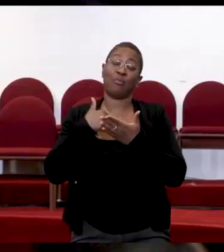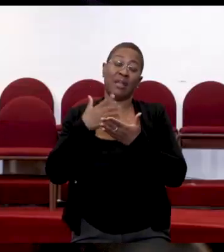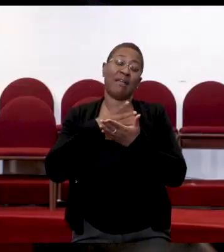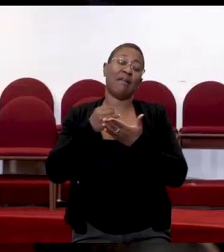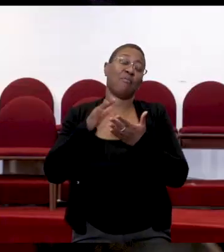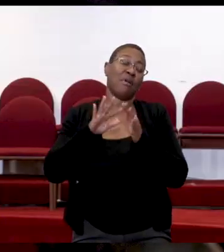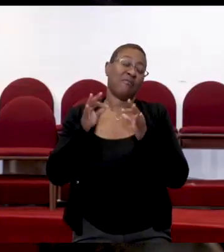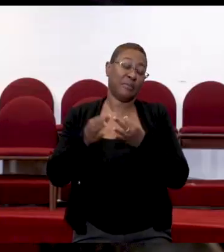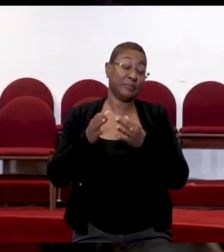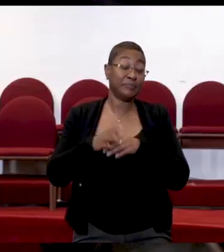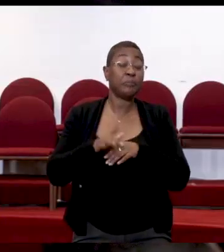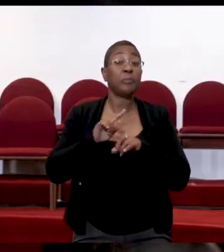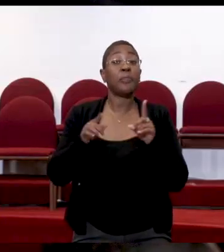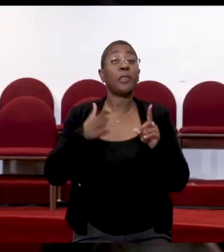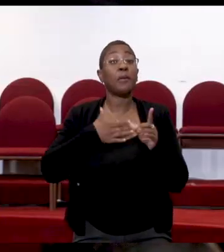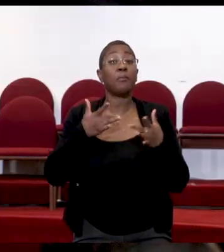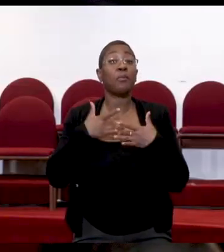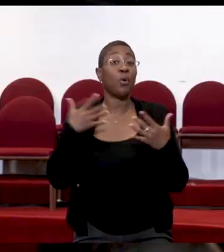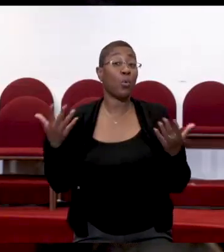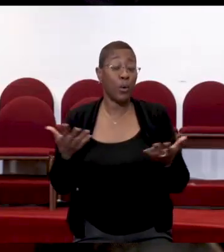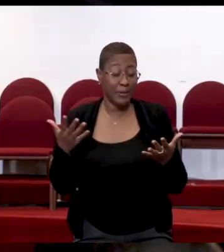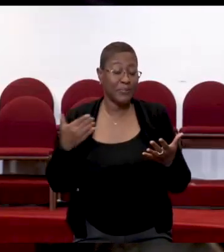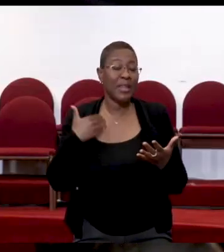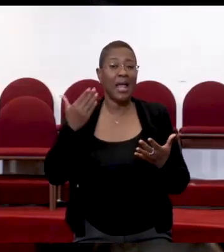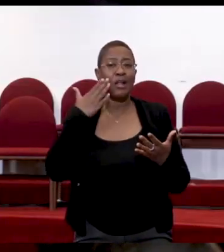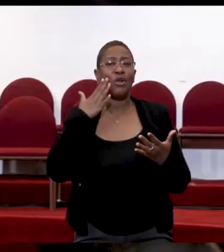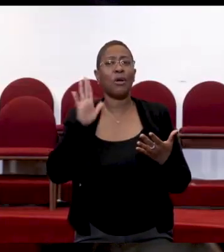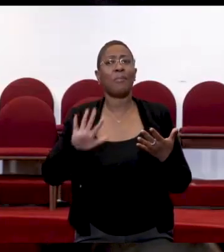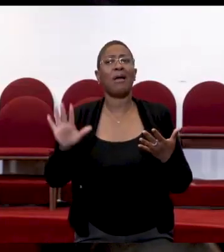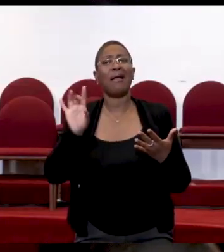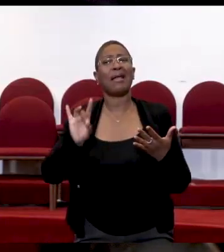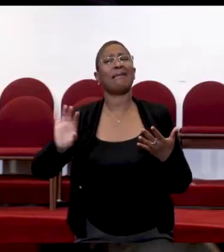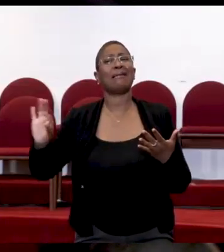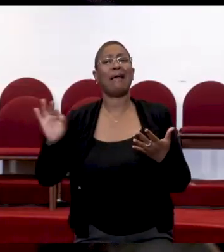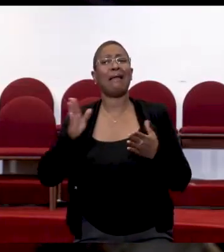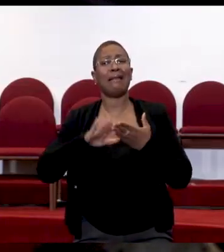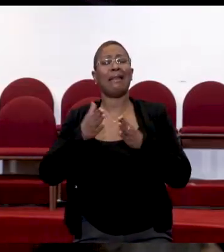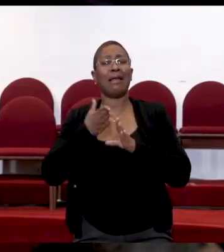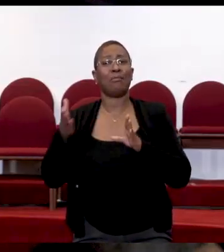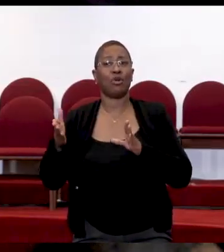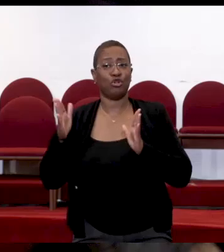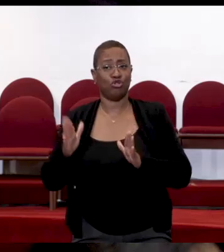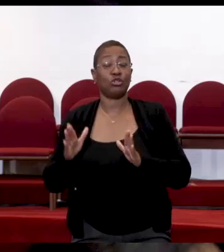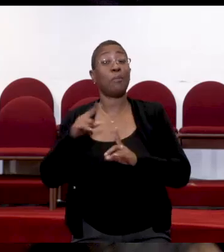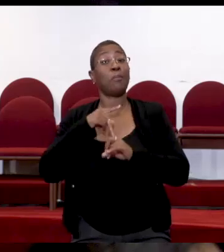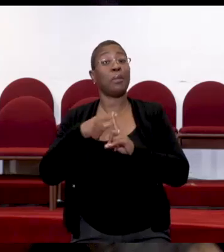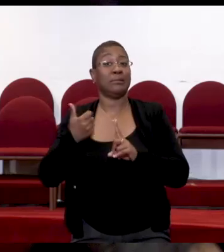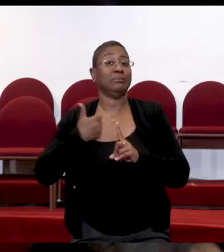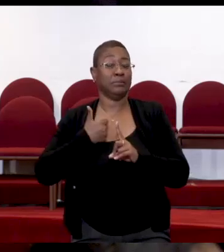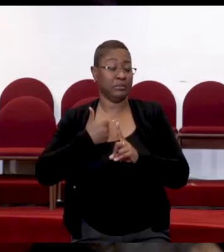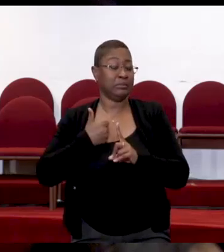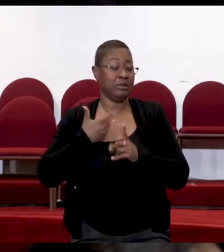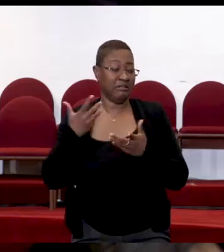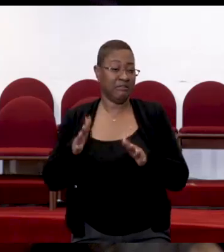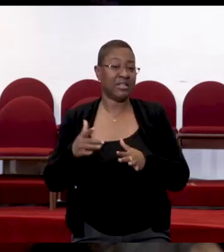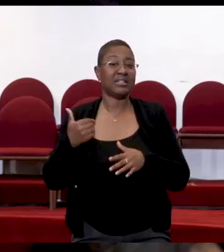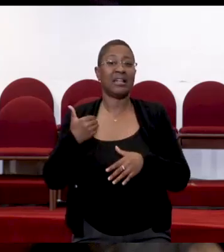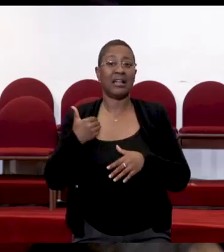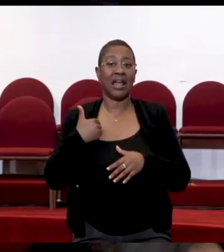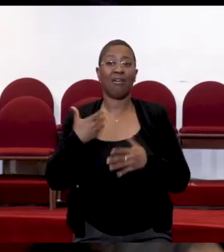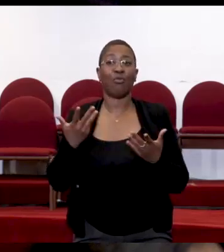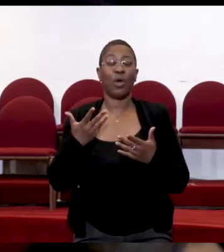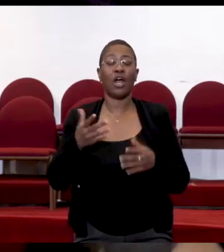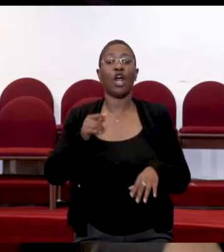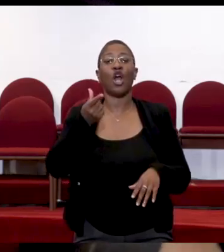main concern is I know at least 8 or 9 neighbors, as well as myself, have groundhogs